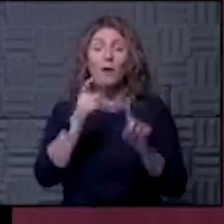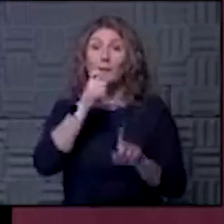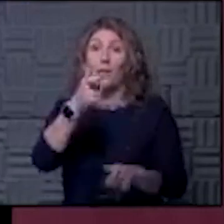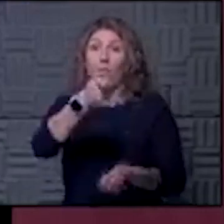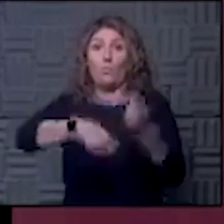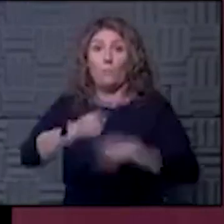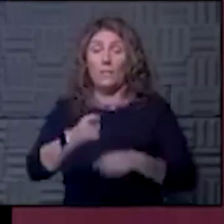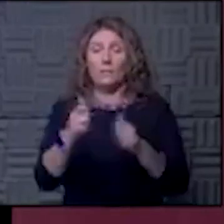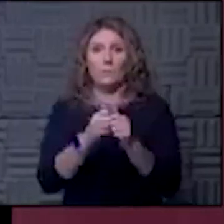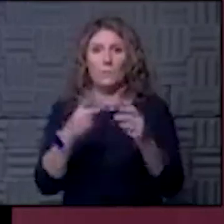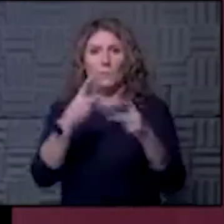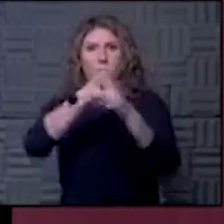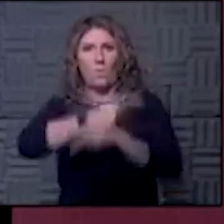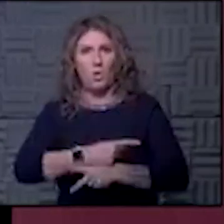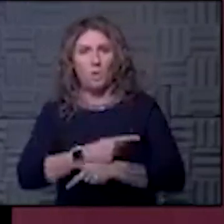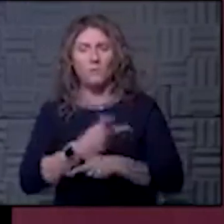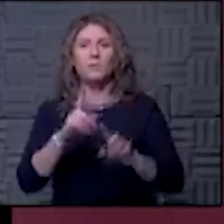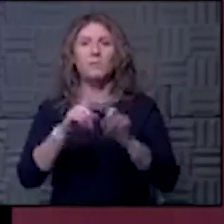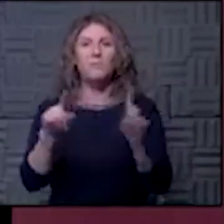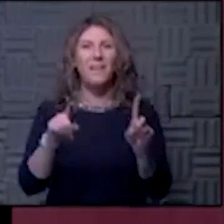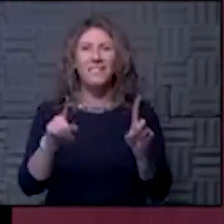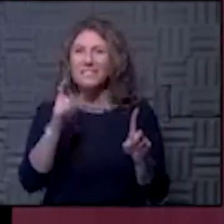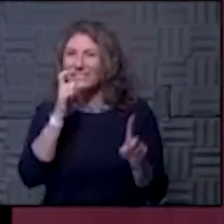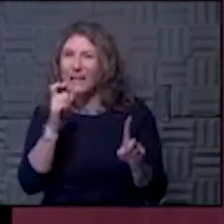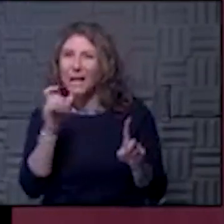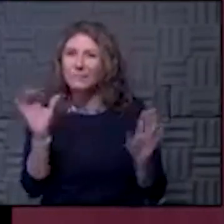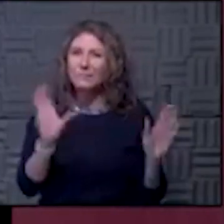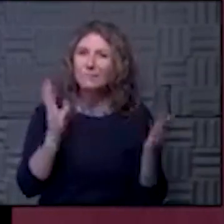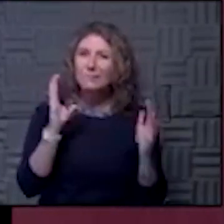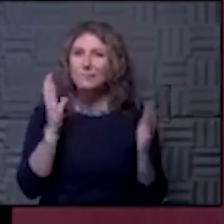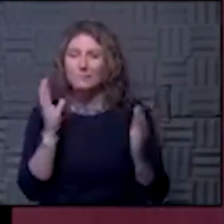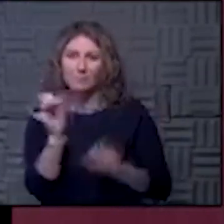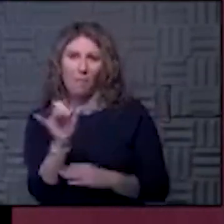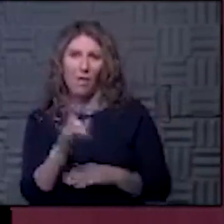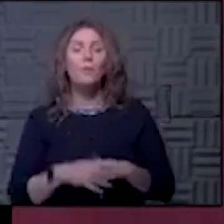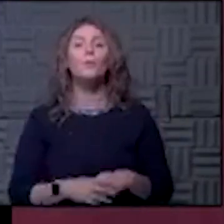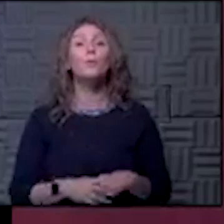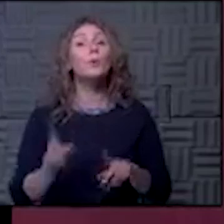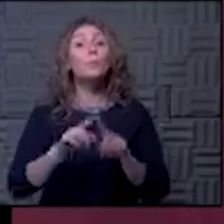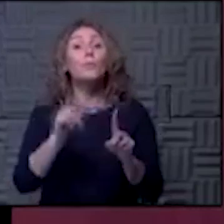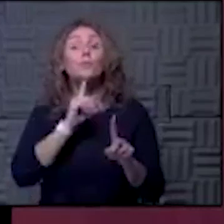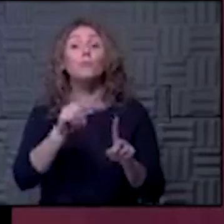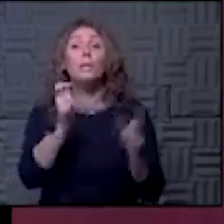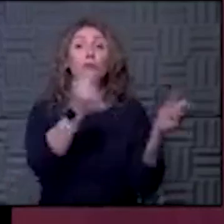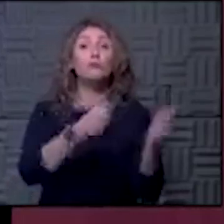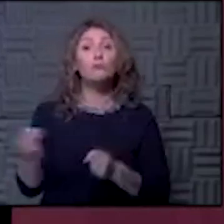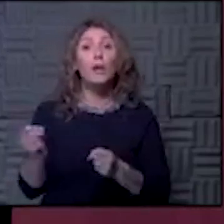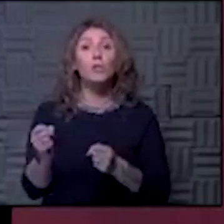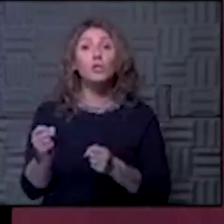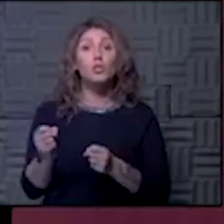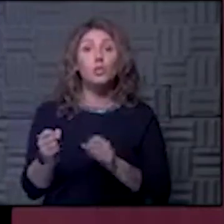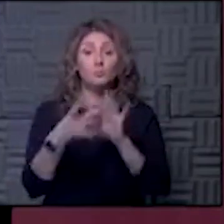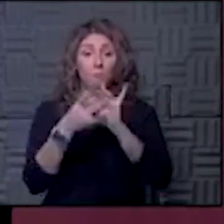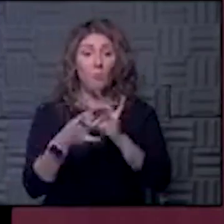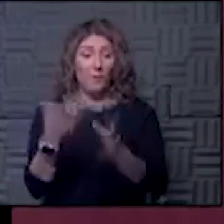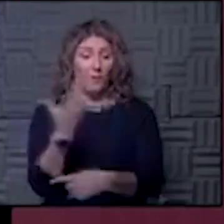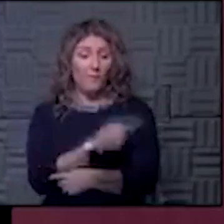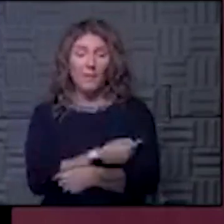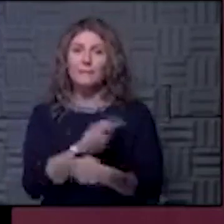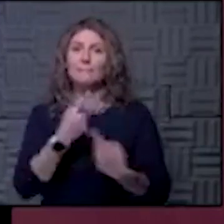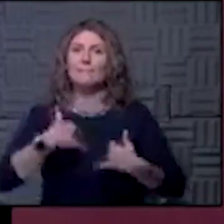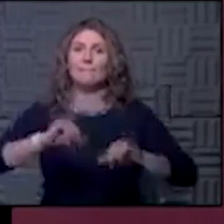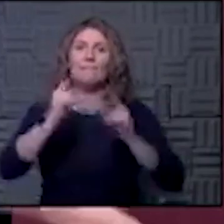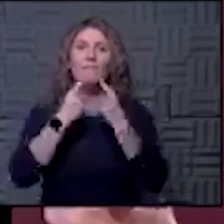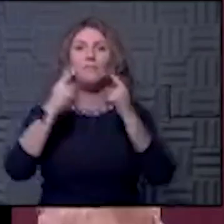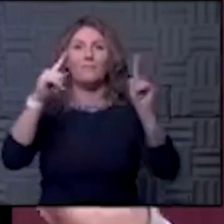worse, but that seems less likely. And so really I think the strategy around vaccination is still a very